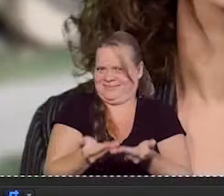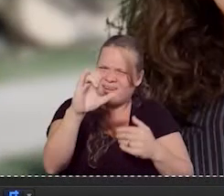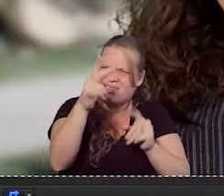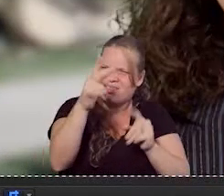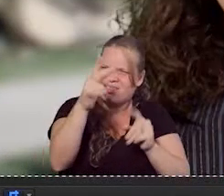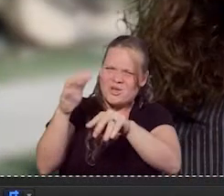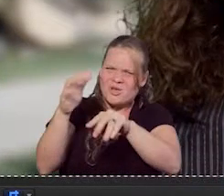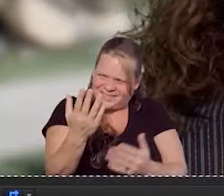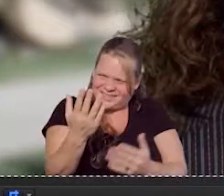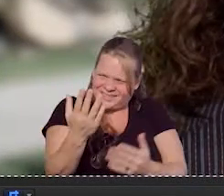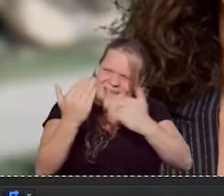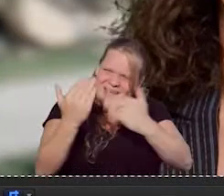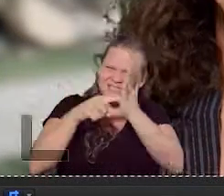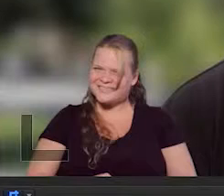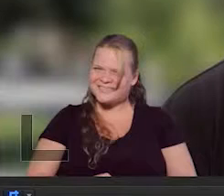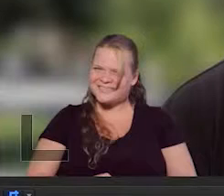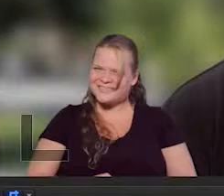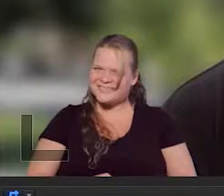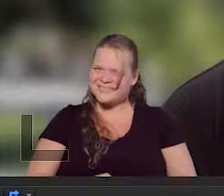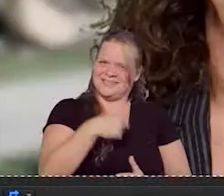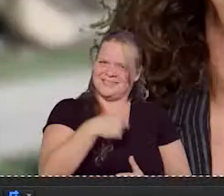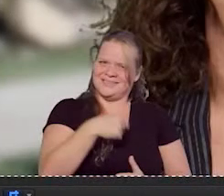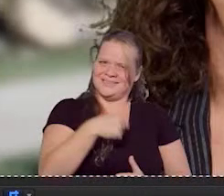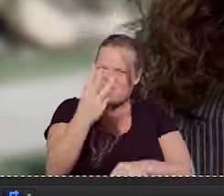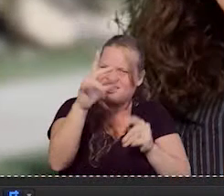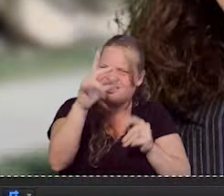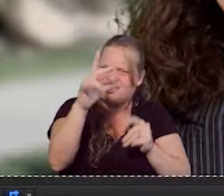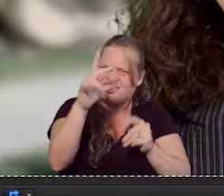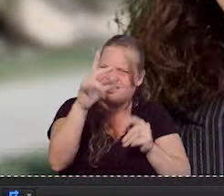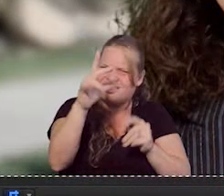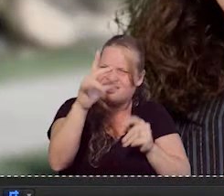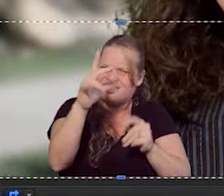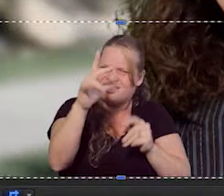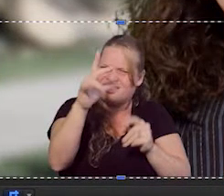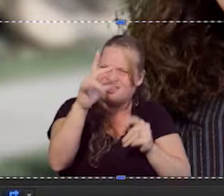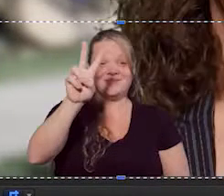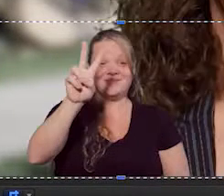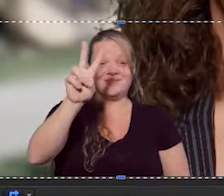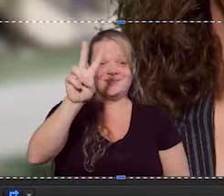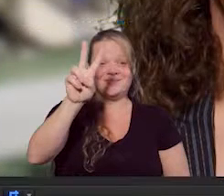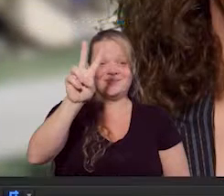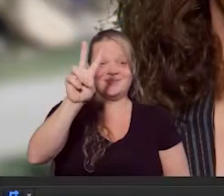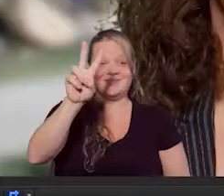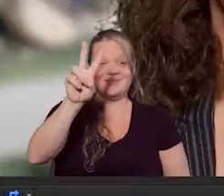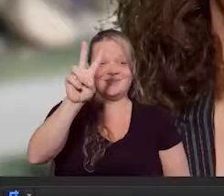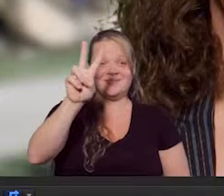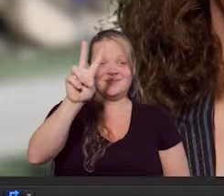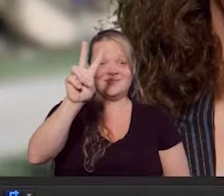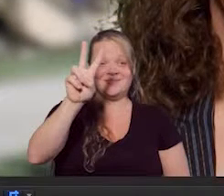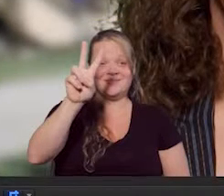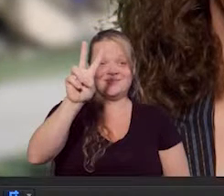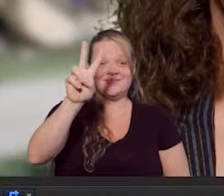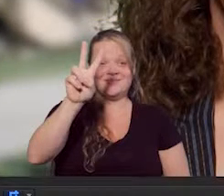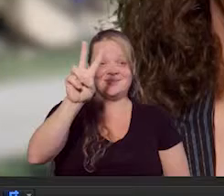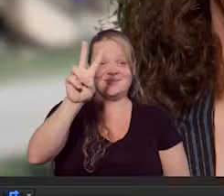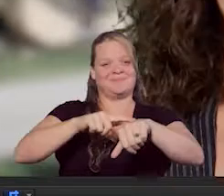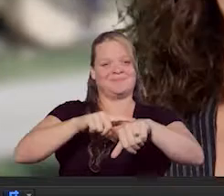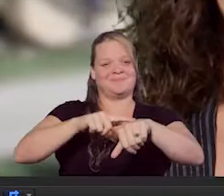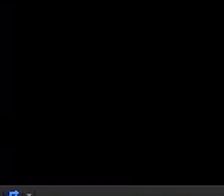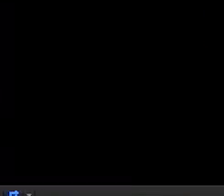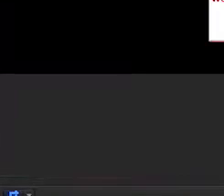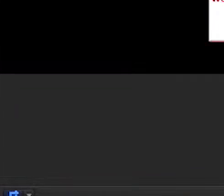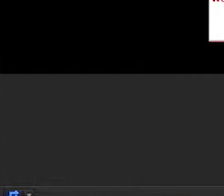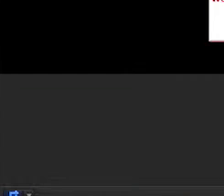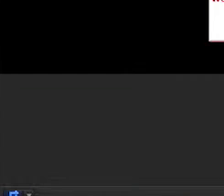All right, good. But now Hiram's arm doesn't pop in. So now she talks about Club Rush the entire time.